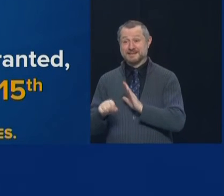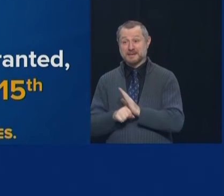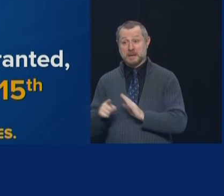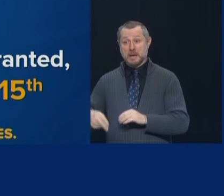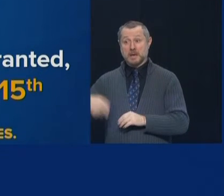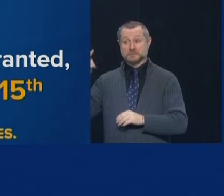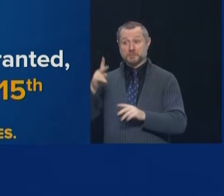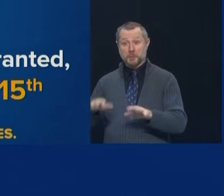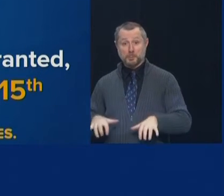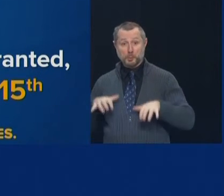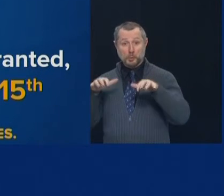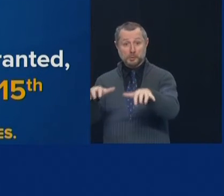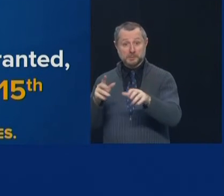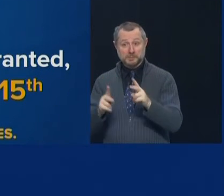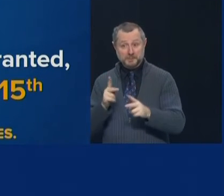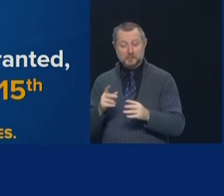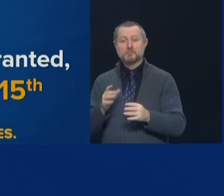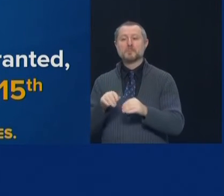by available